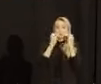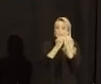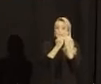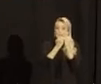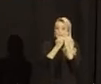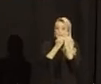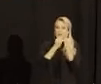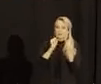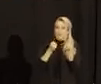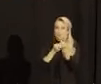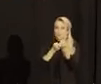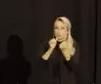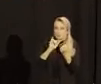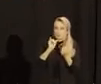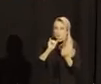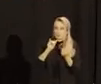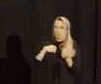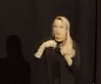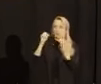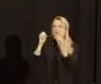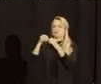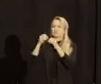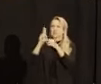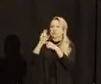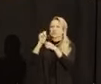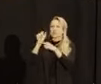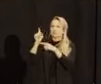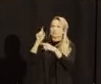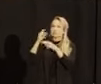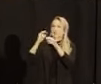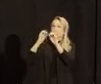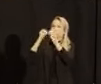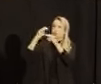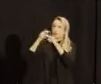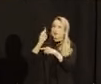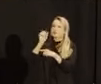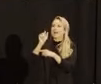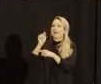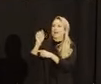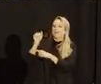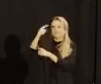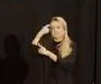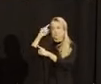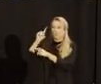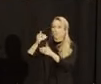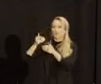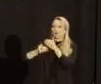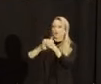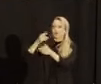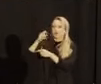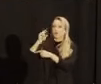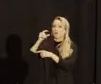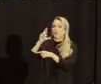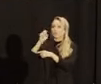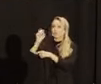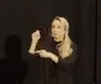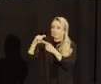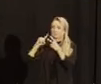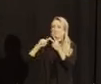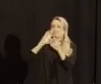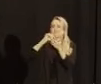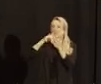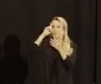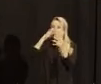States, another organization called Data for Progress, the Center for American Progress, and many